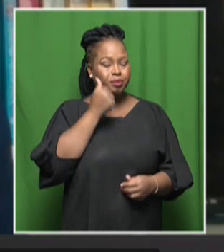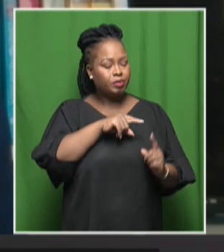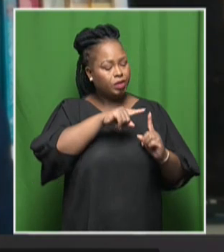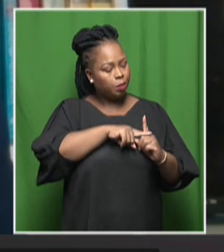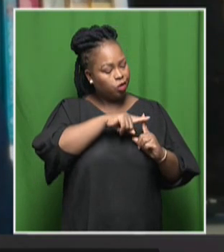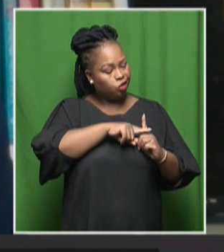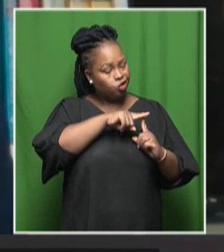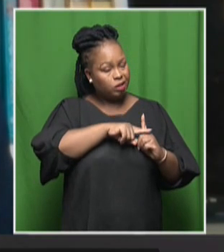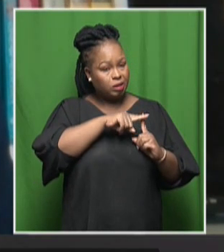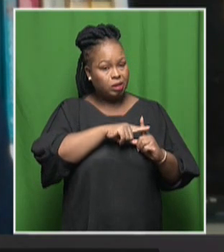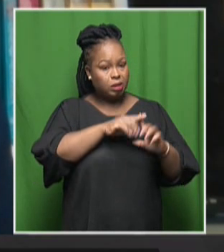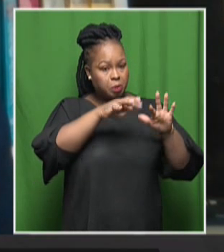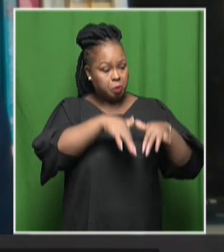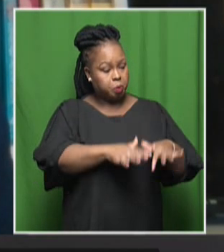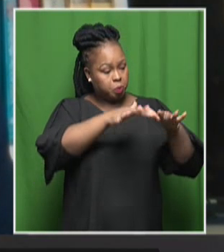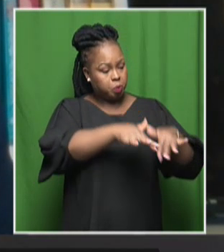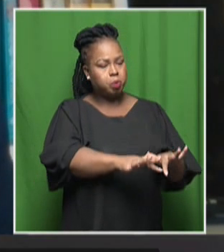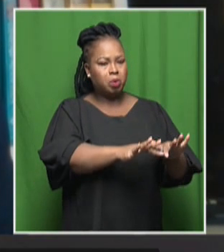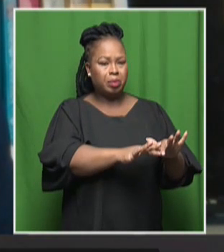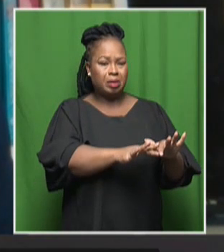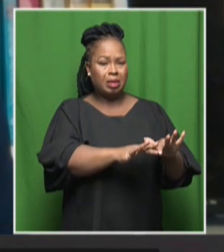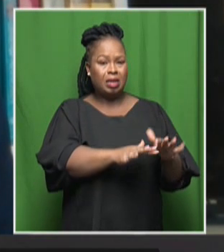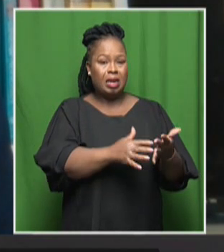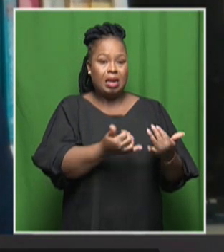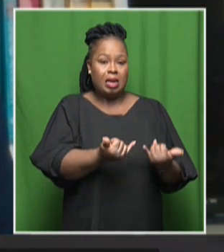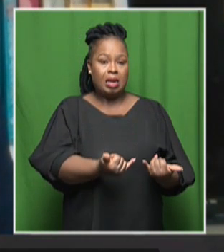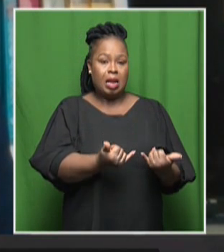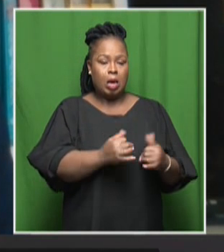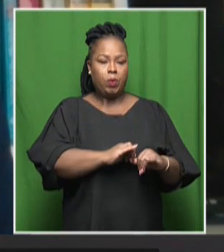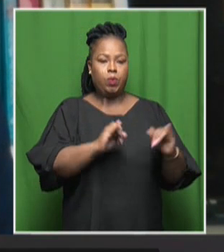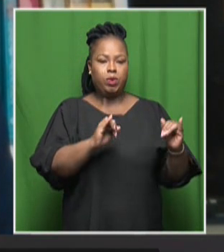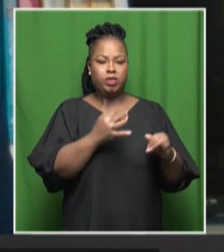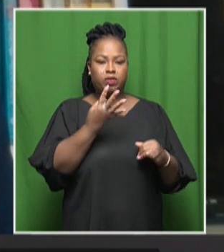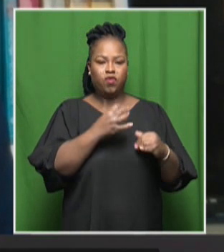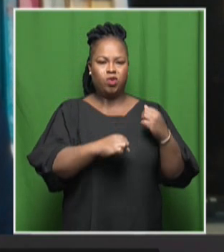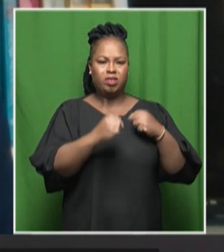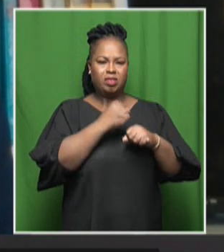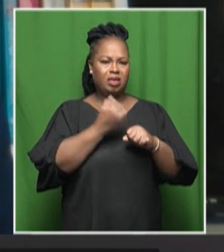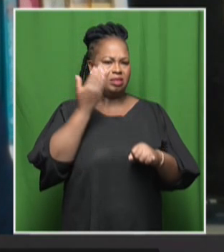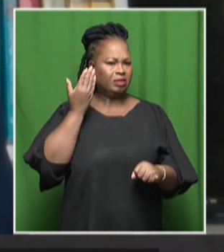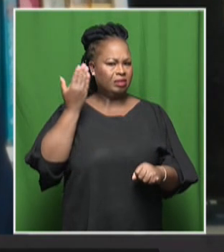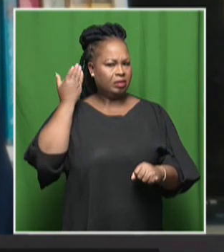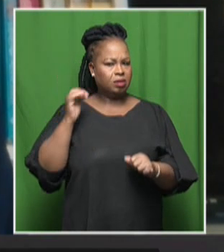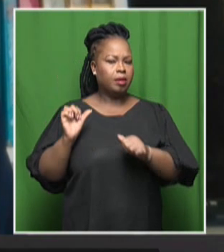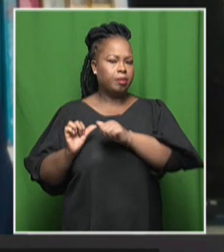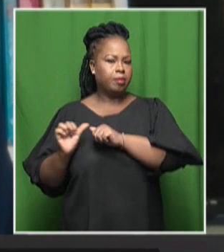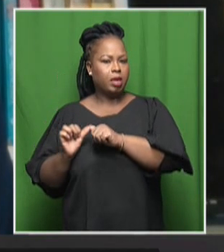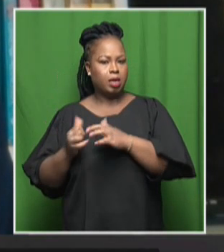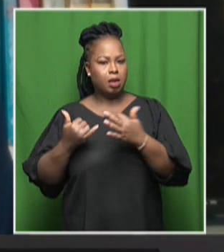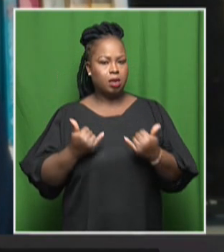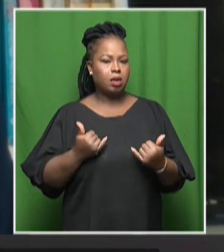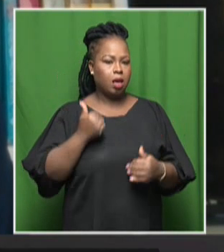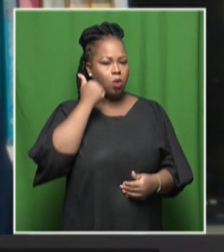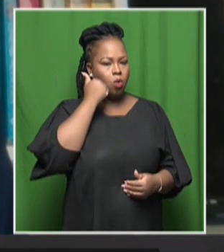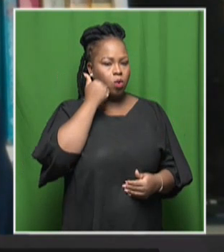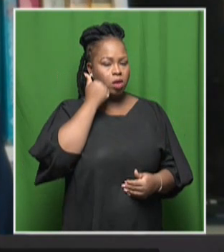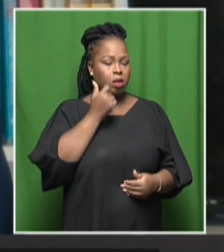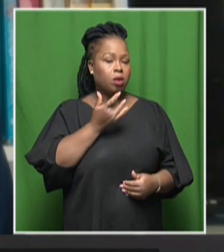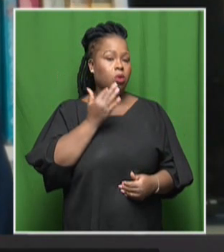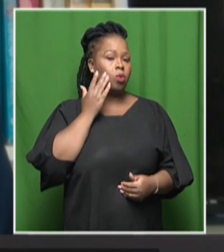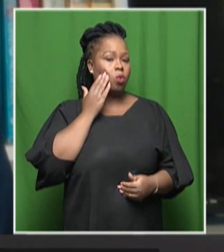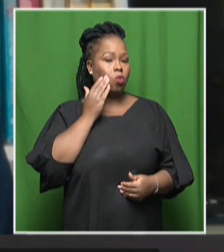today substantially higher than, say, 40 years ago. And that means there's more evaporation. So when a tropical low pressure